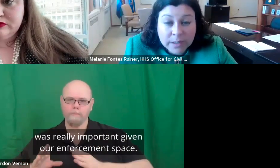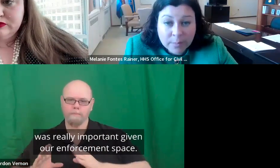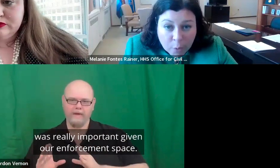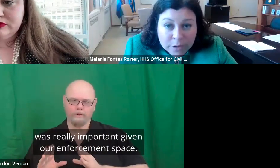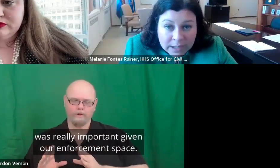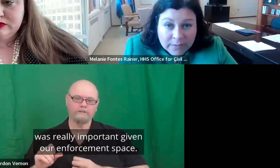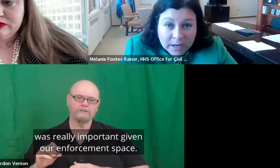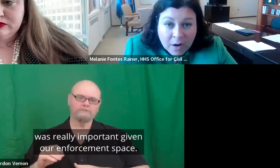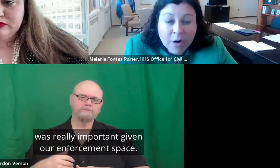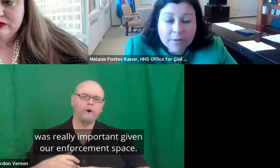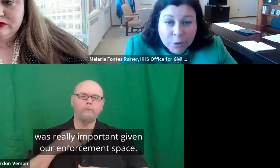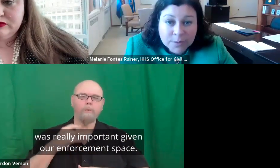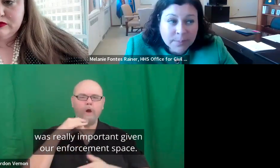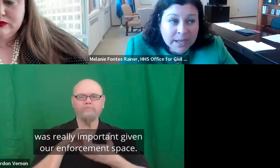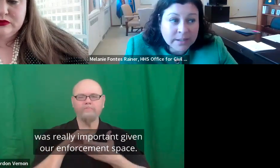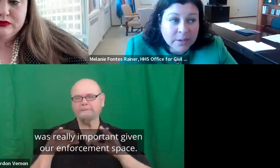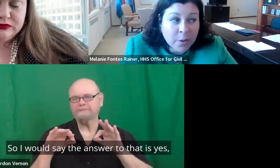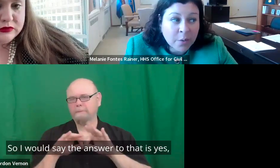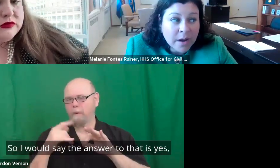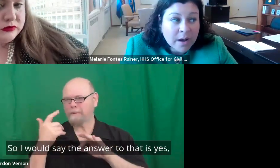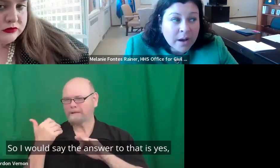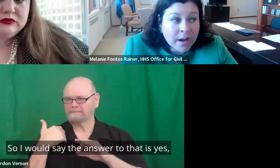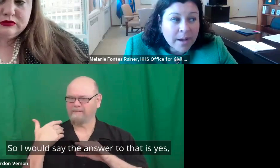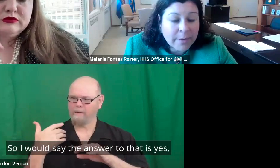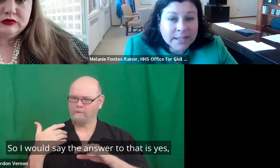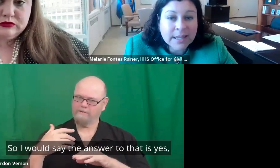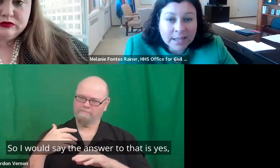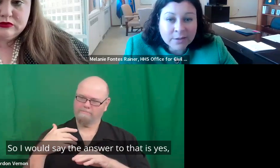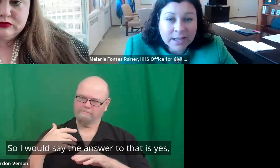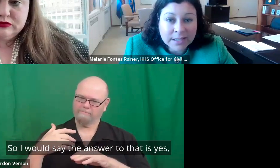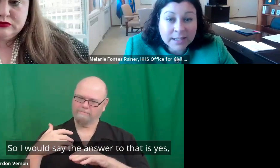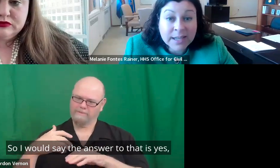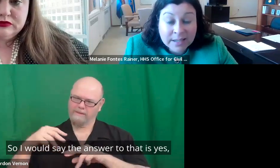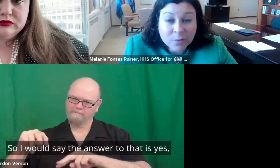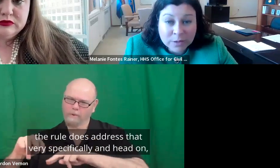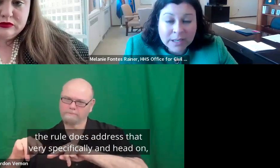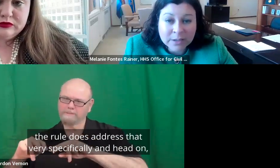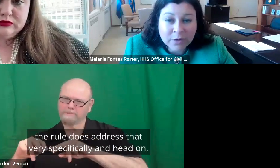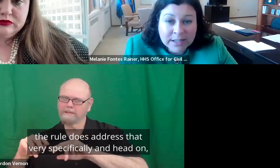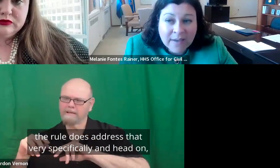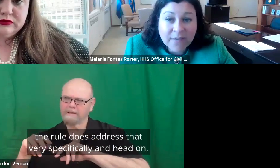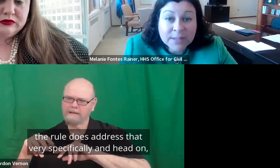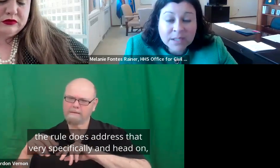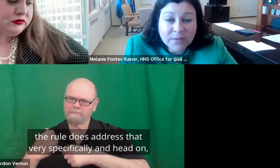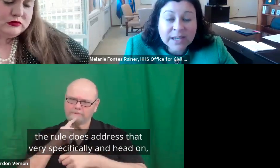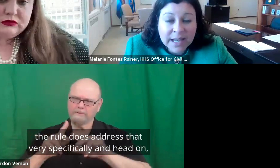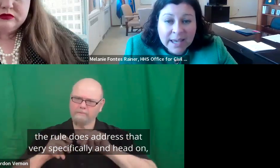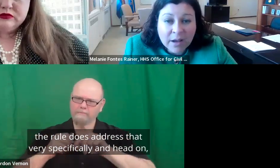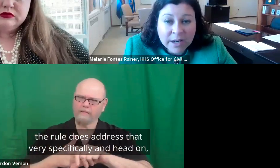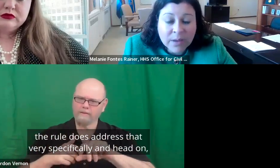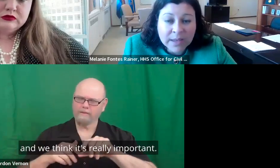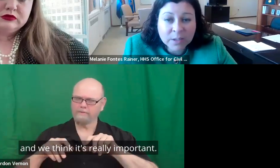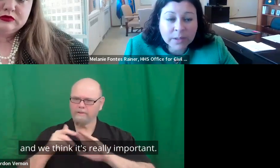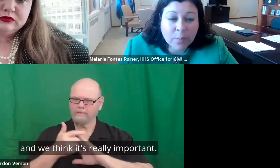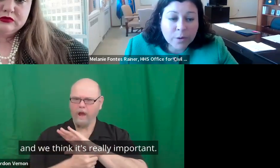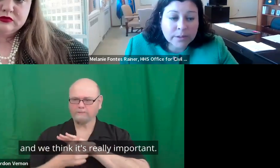thought was really important given our enforcement space. So I would say the answer to that is yes, the rule does address that very specifically and head